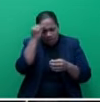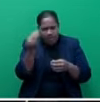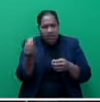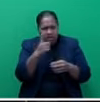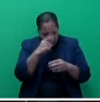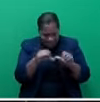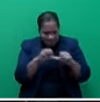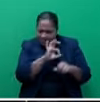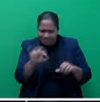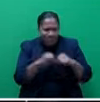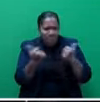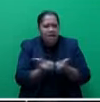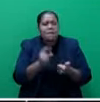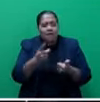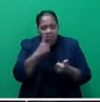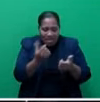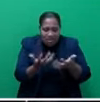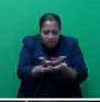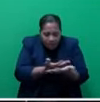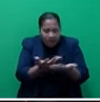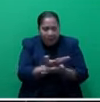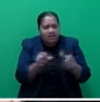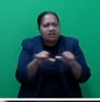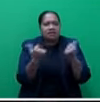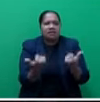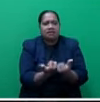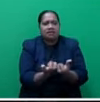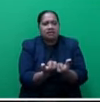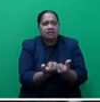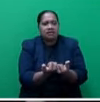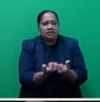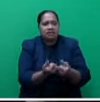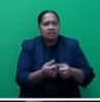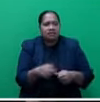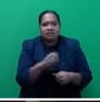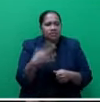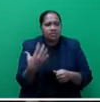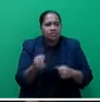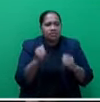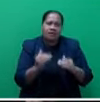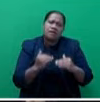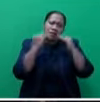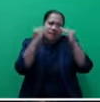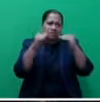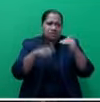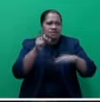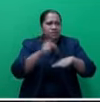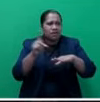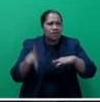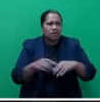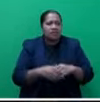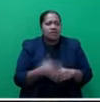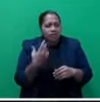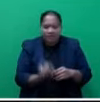we can talk about these things. We can agree. I mean, we don't have an upper house in this parliament. We have a single chamber parliament, Mr. Speaker, and that is